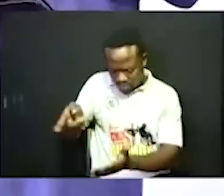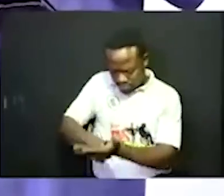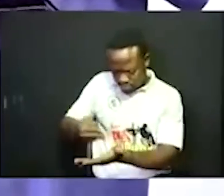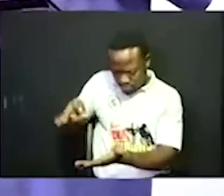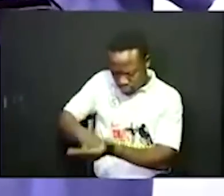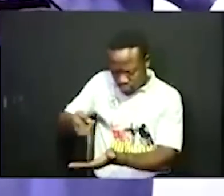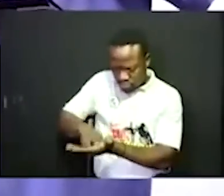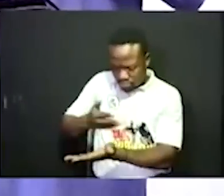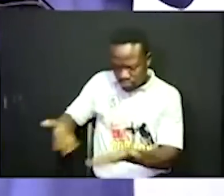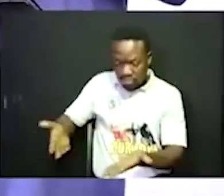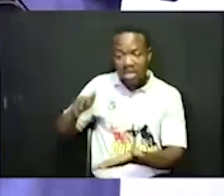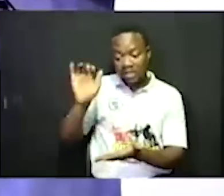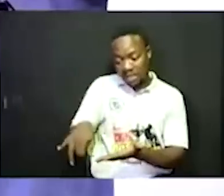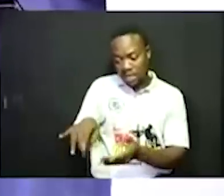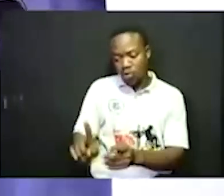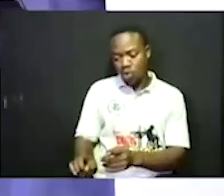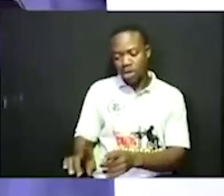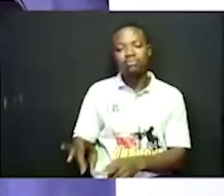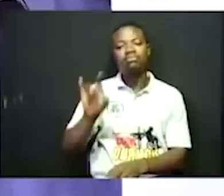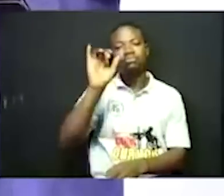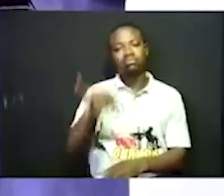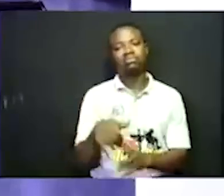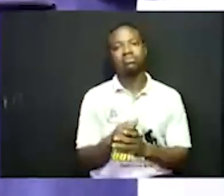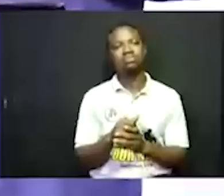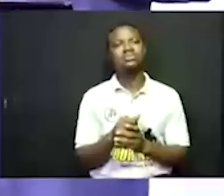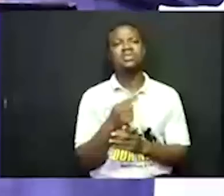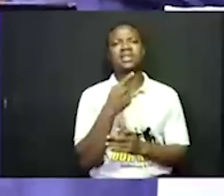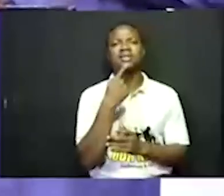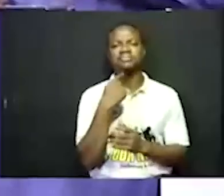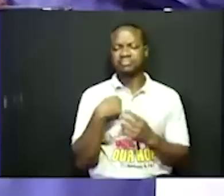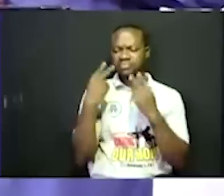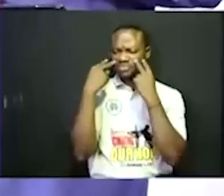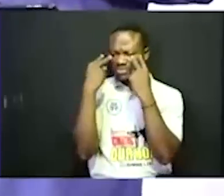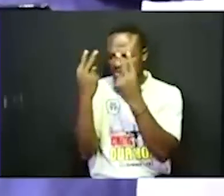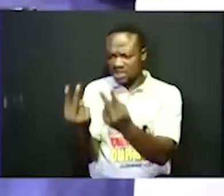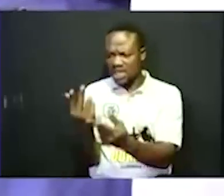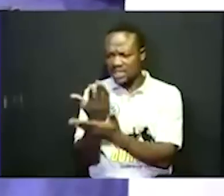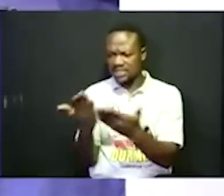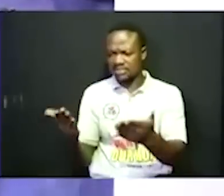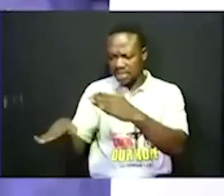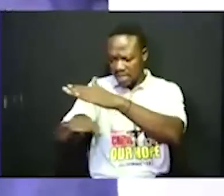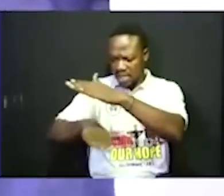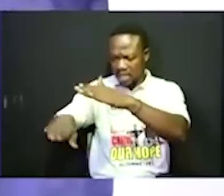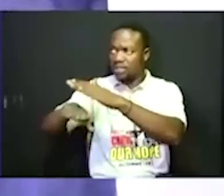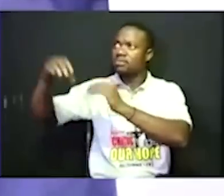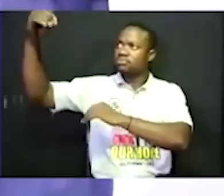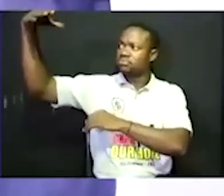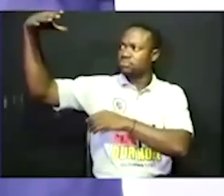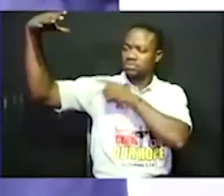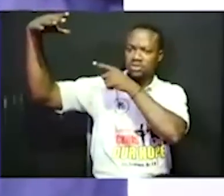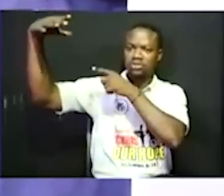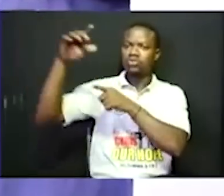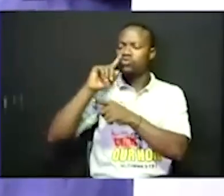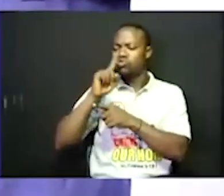is one of them. I have seen something else under the sun. The race